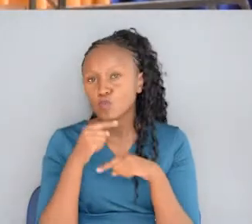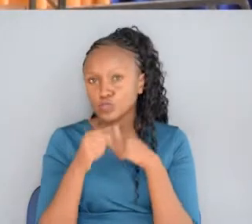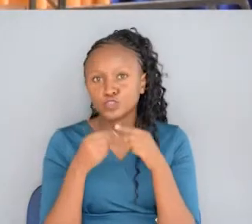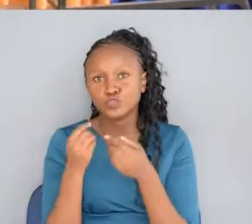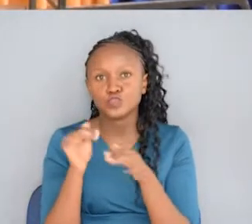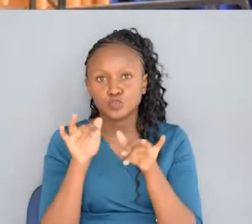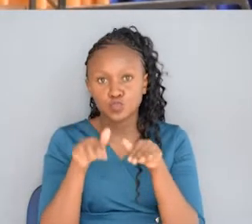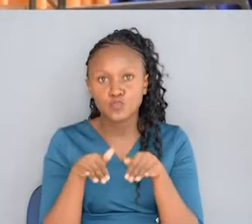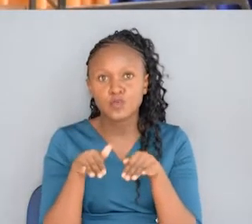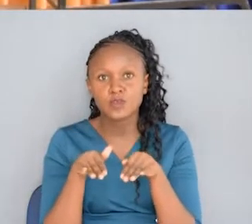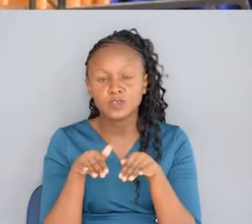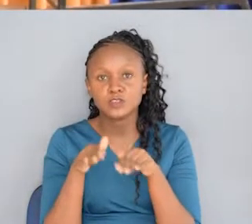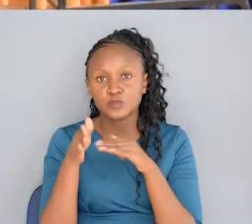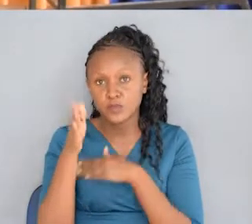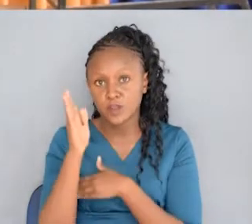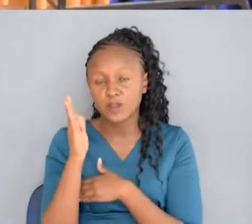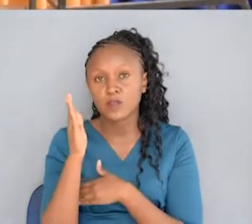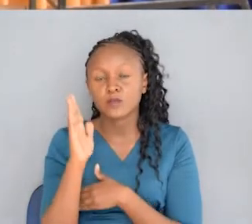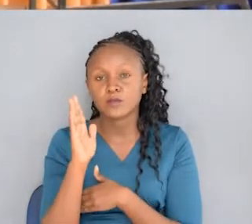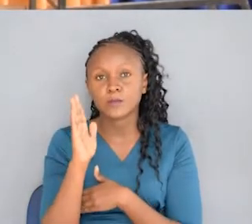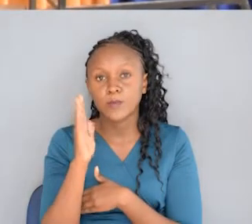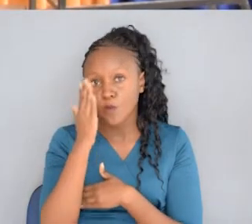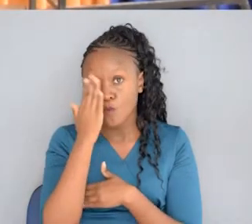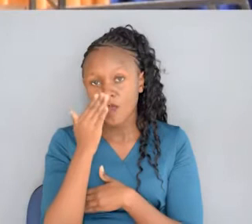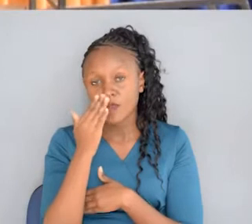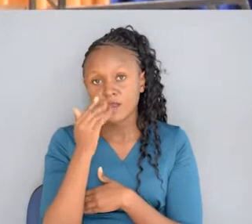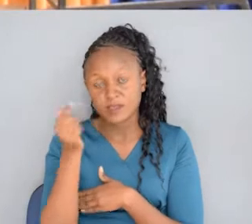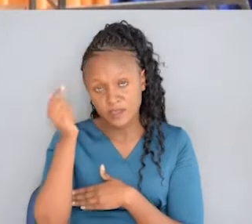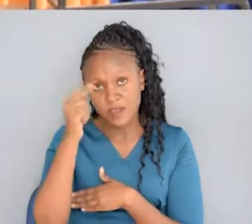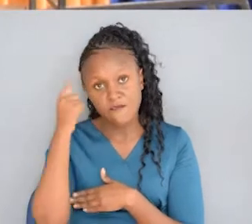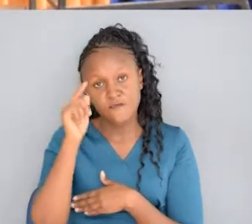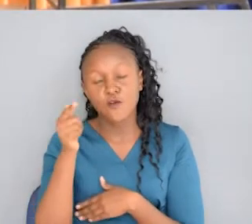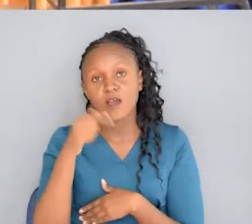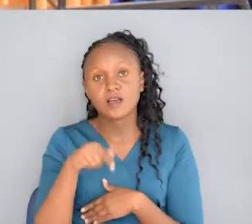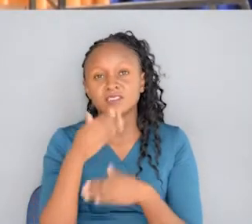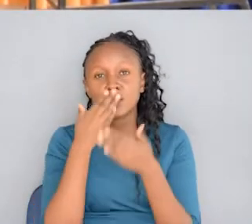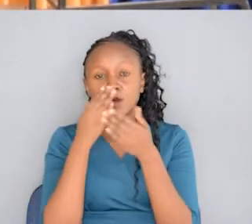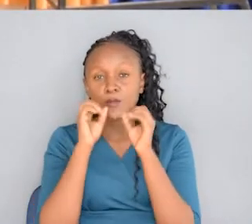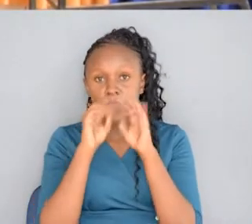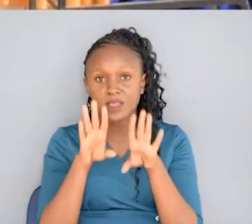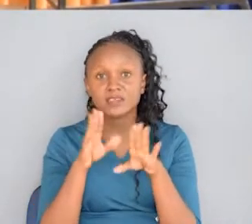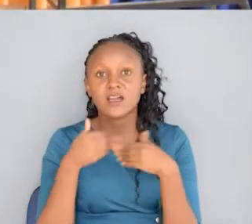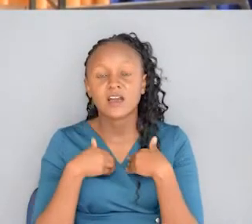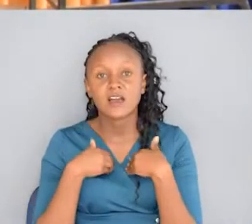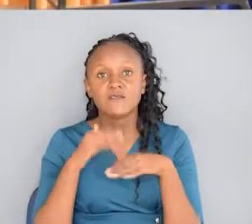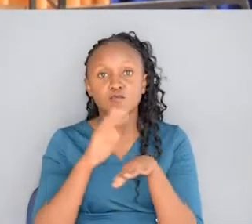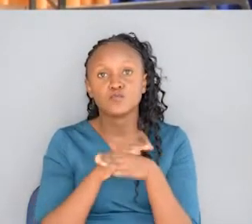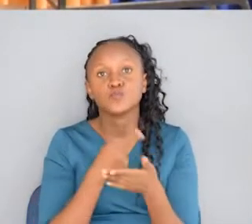going to come through for us in a mighty way. Mbarikiwe sana na mkuwe na wiki poa.